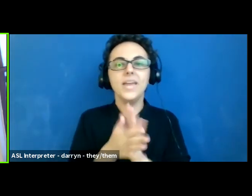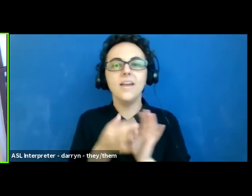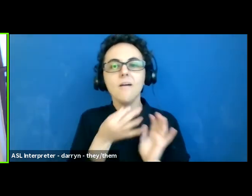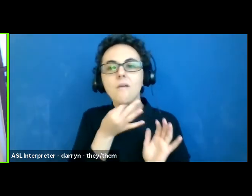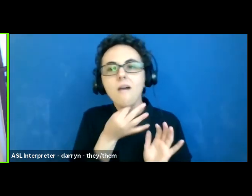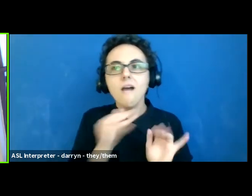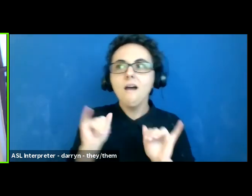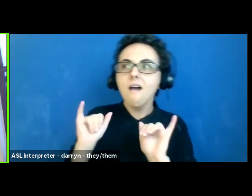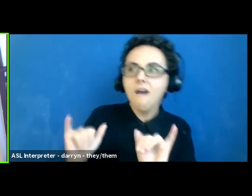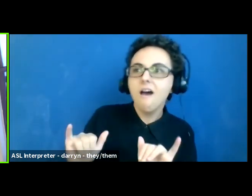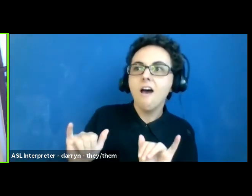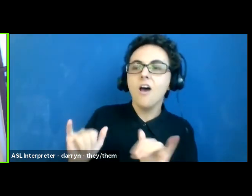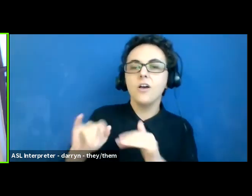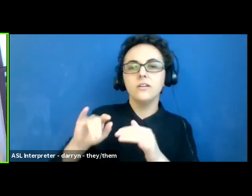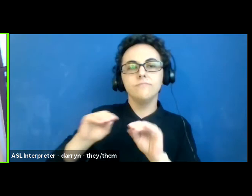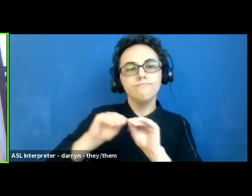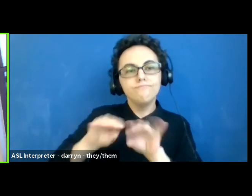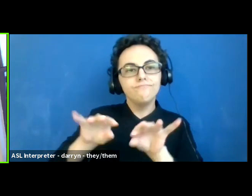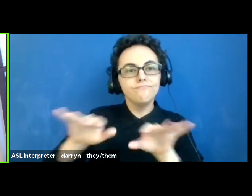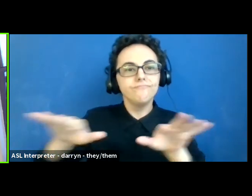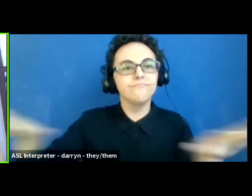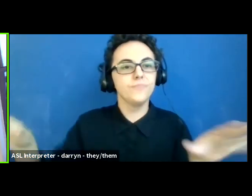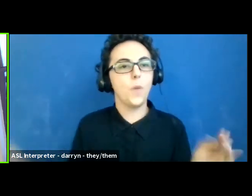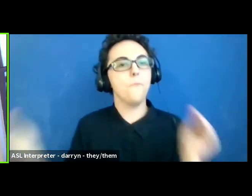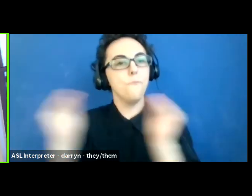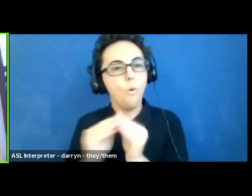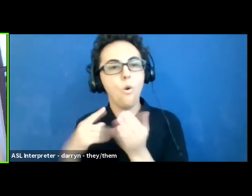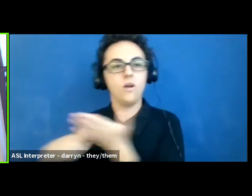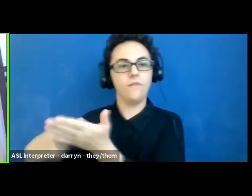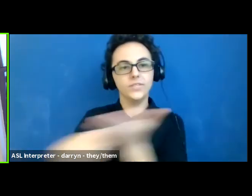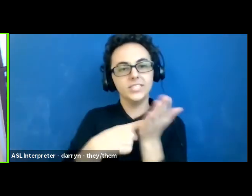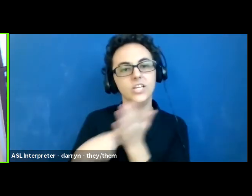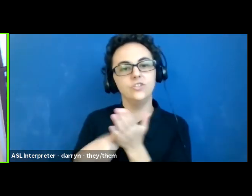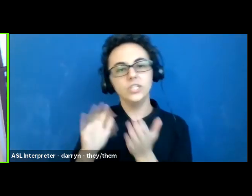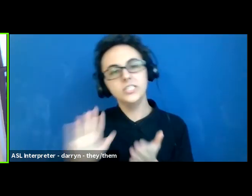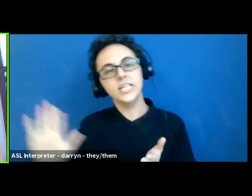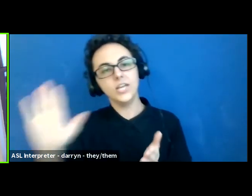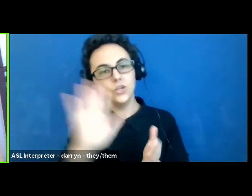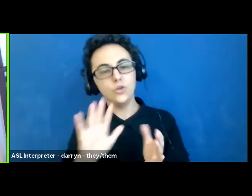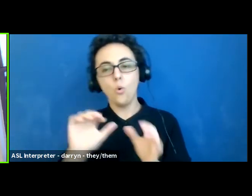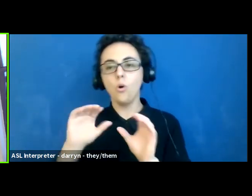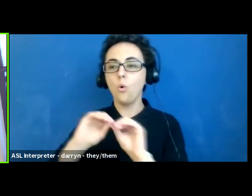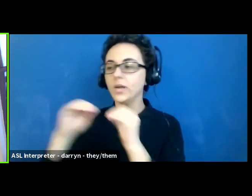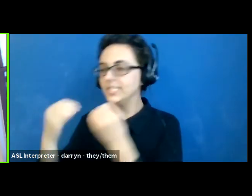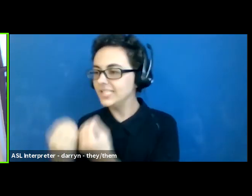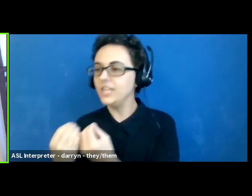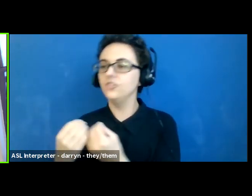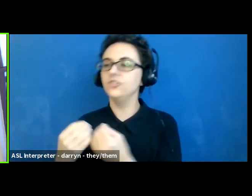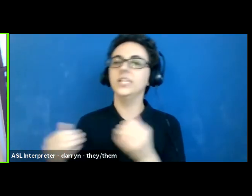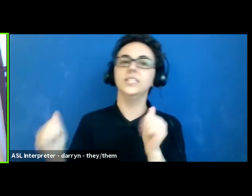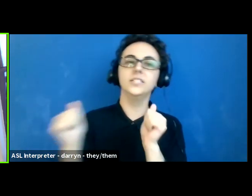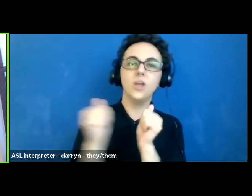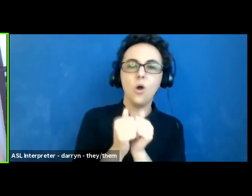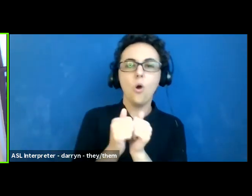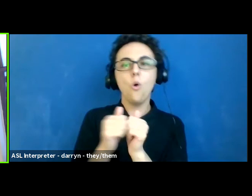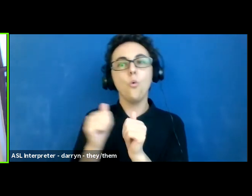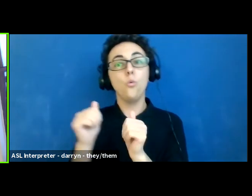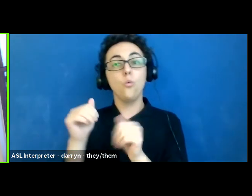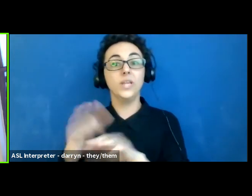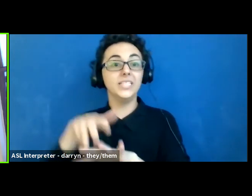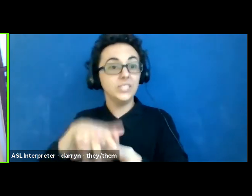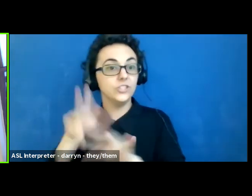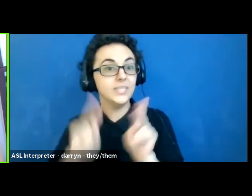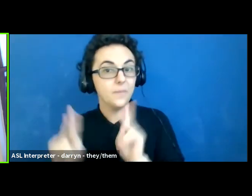members at your institutions, dialogue between your organization and the Indigenous communities on whose territory you reside and work